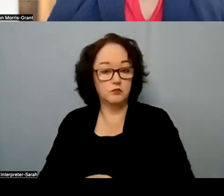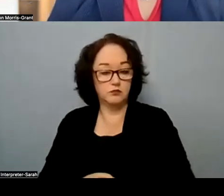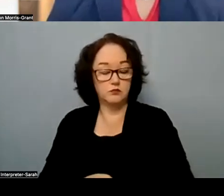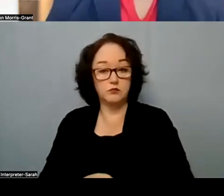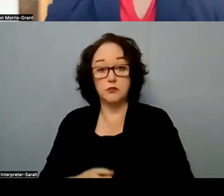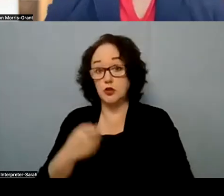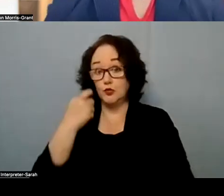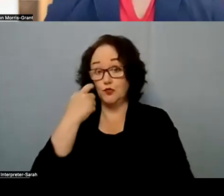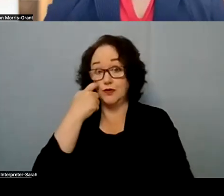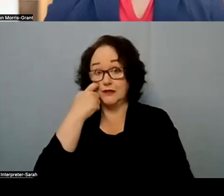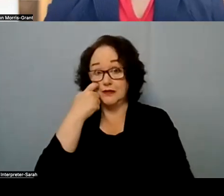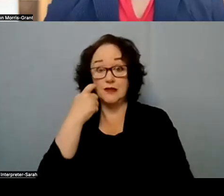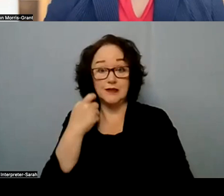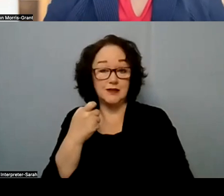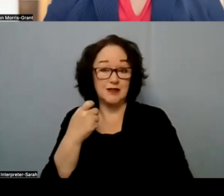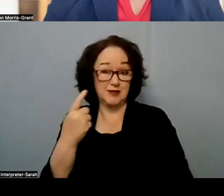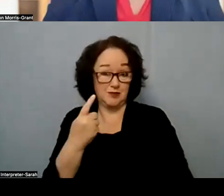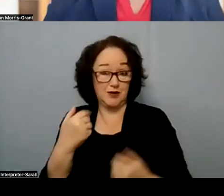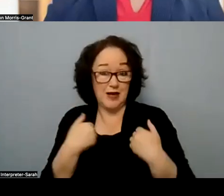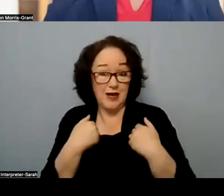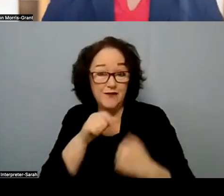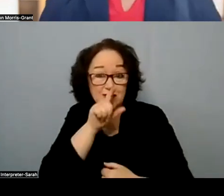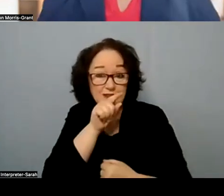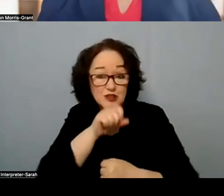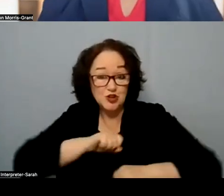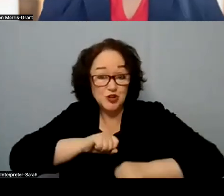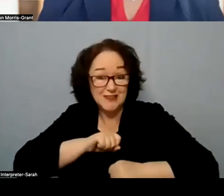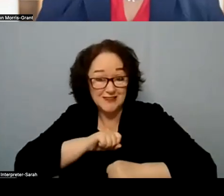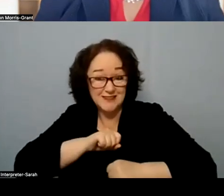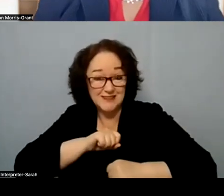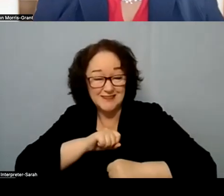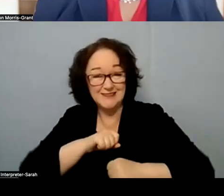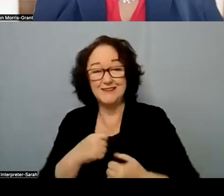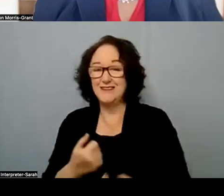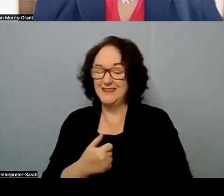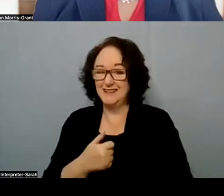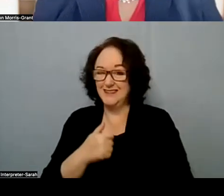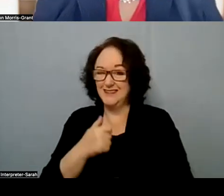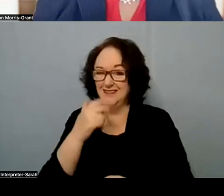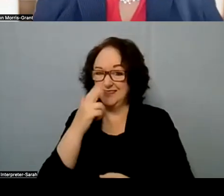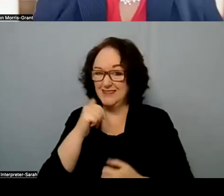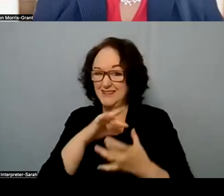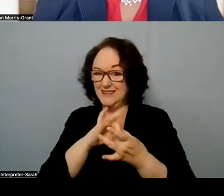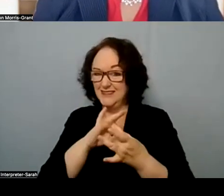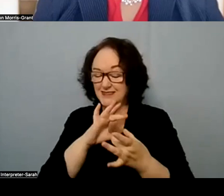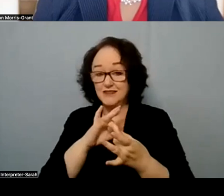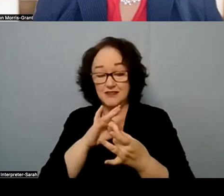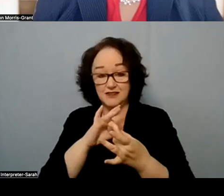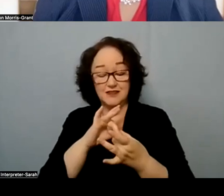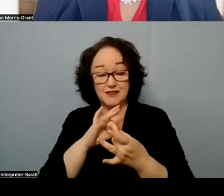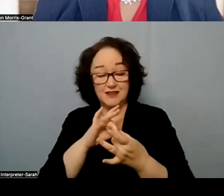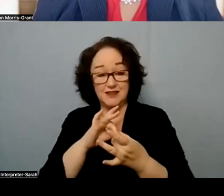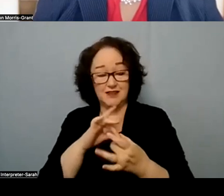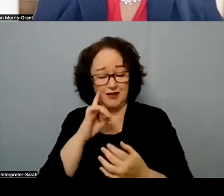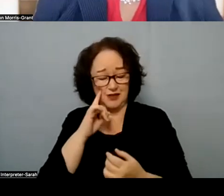chickens in one of our units. And that's one of my favorite stories because I'm just like initially really chickens, but okay,